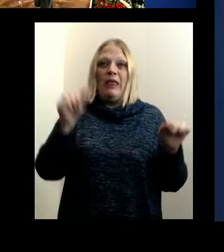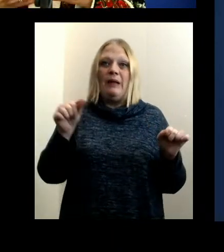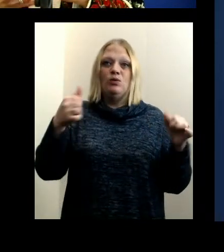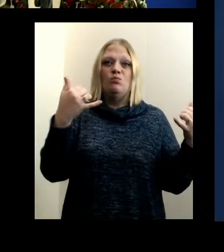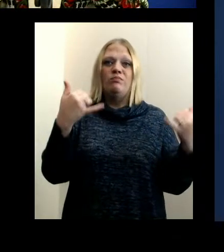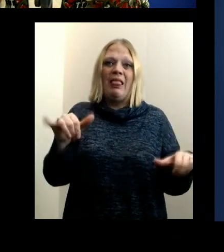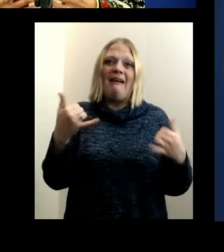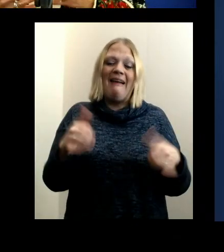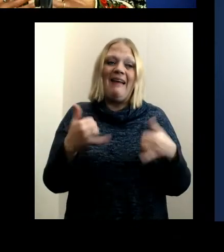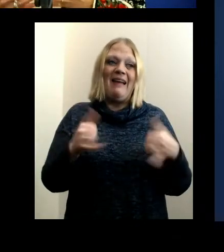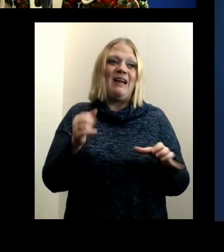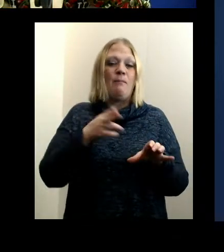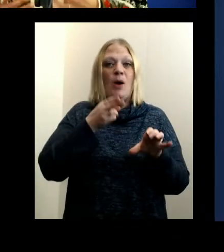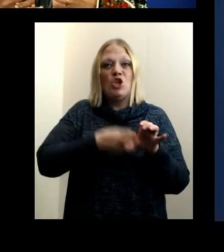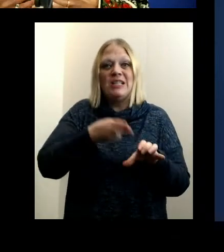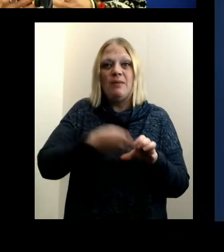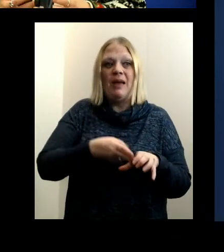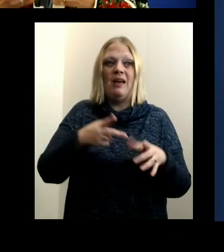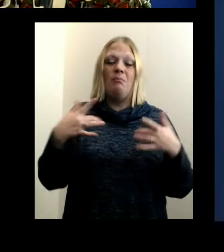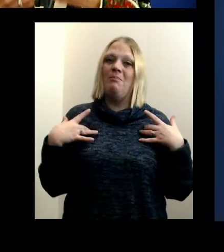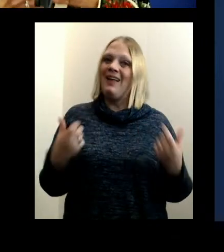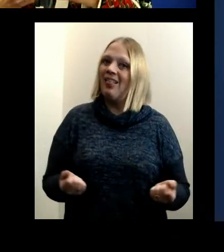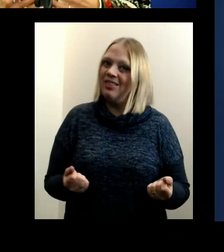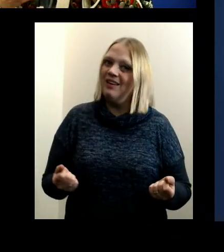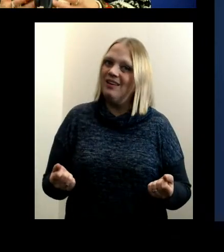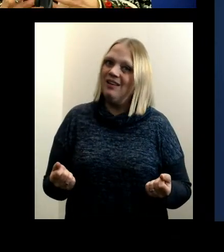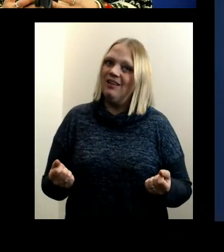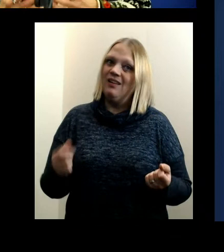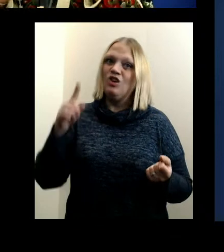play and participate and be healthy. We just